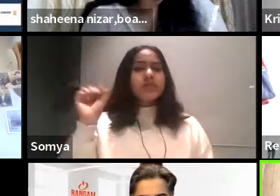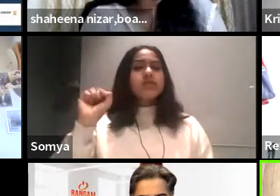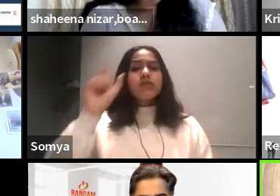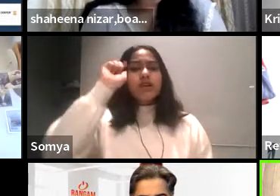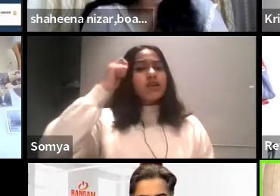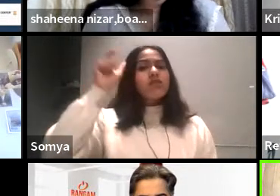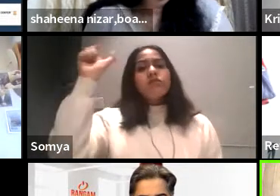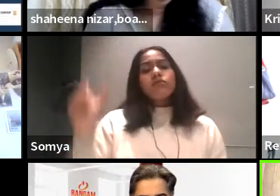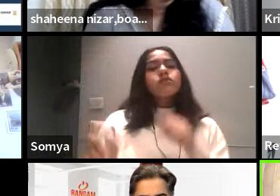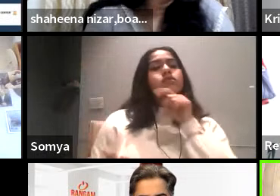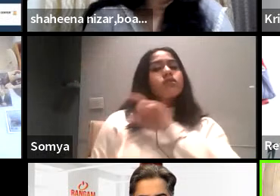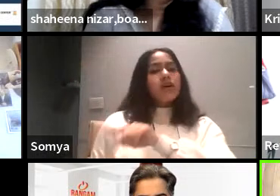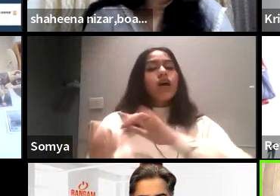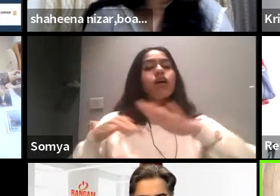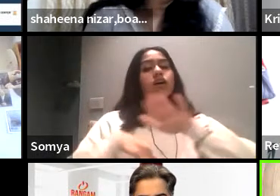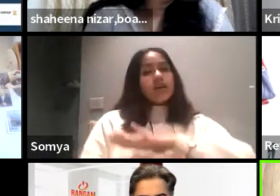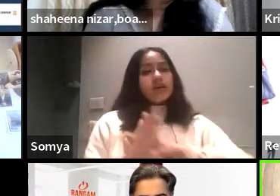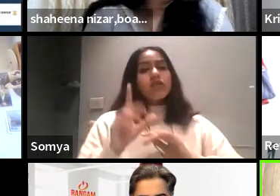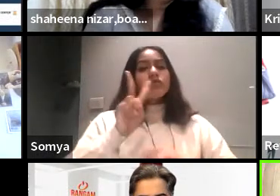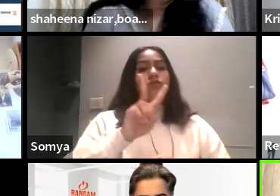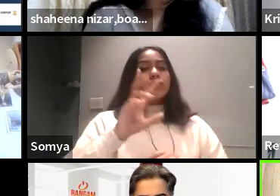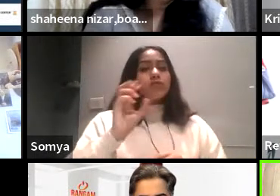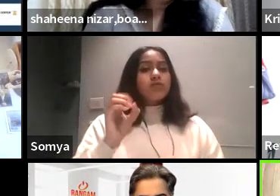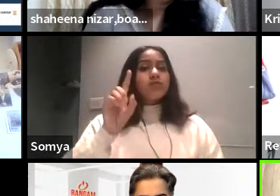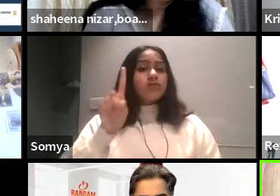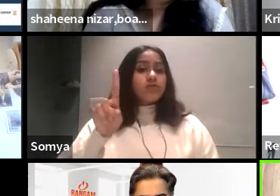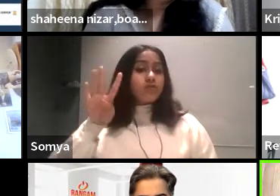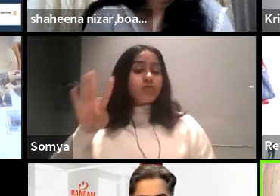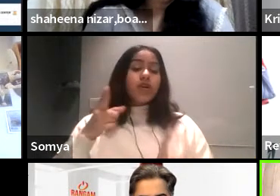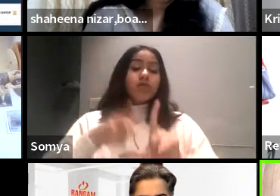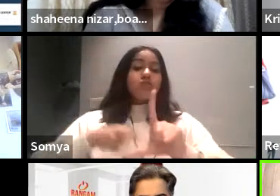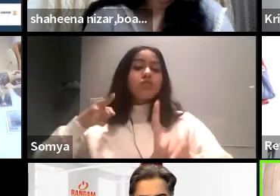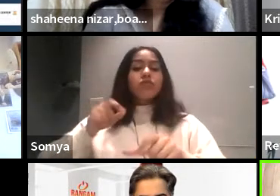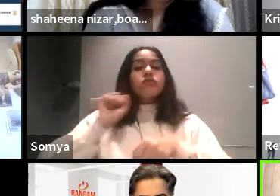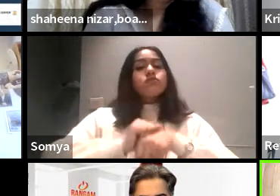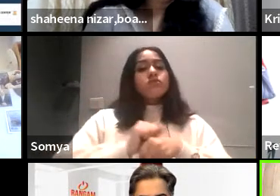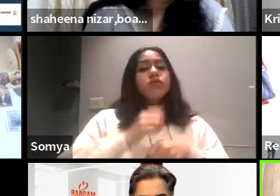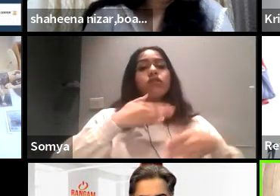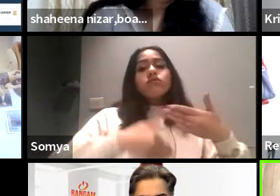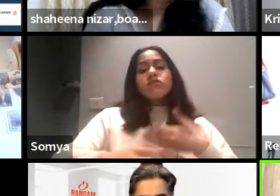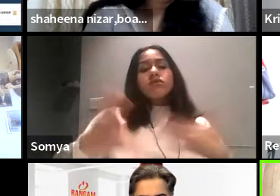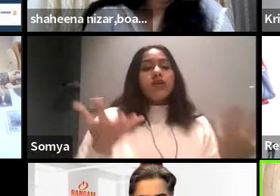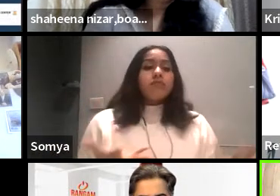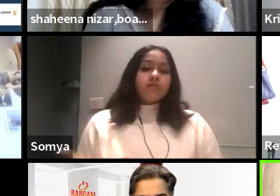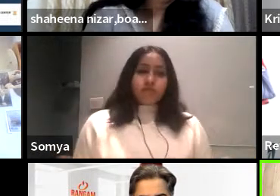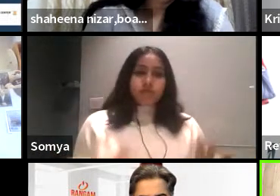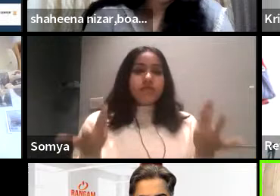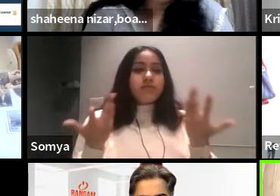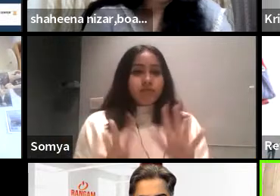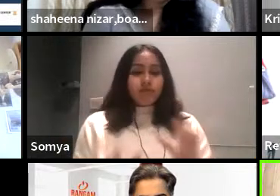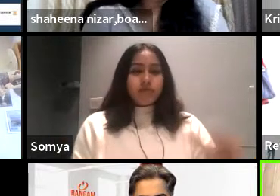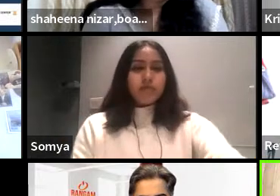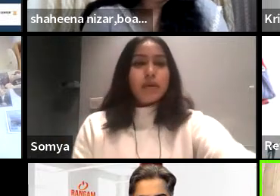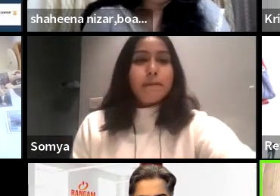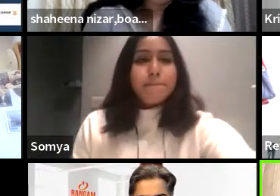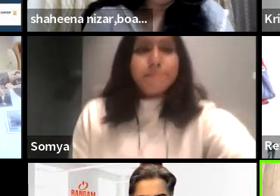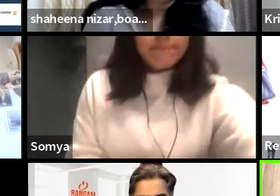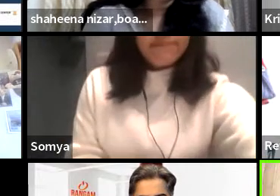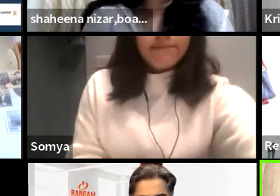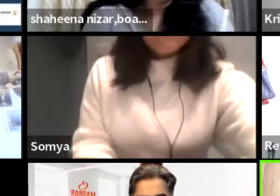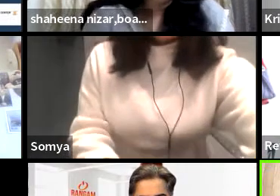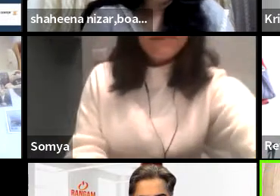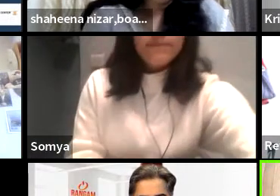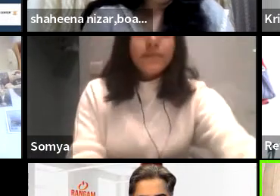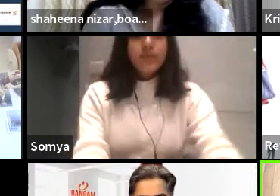British Polio Fellowship in 2014 after many years of working in marketing in hospitality